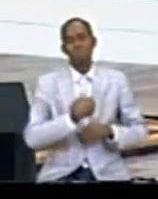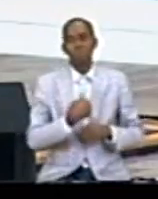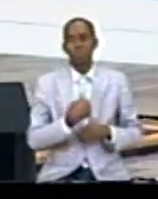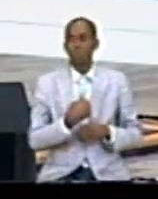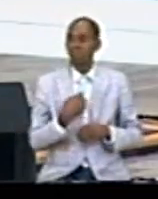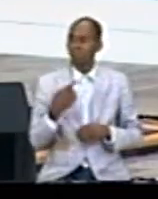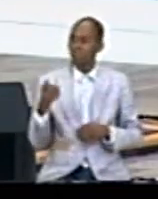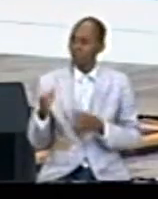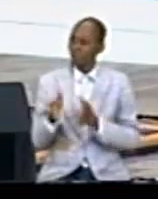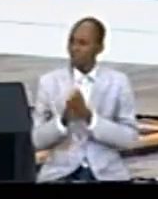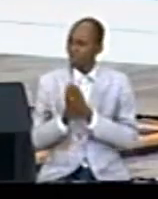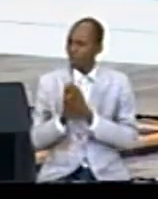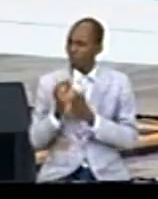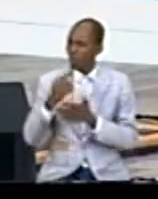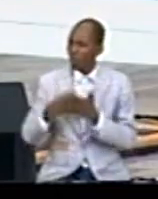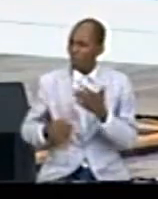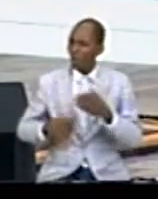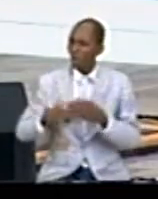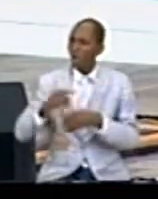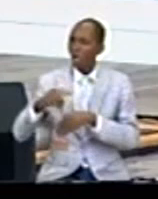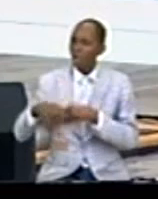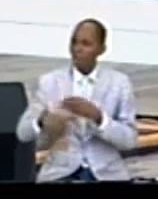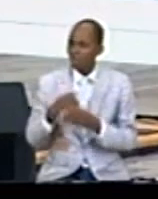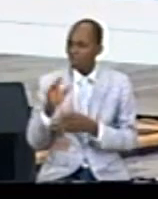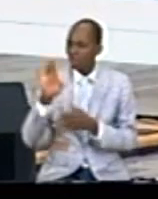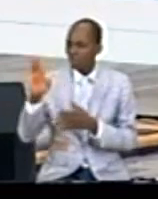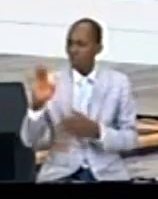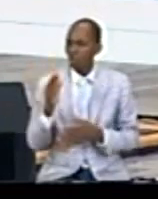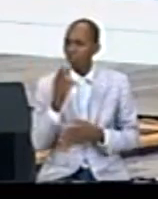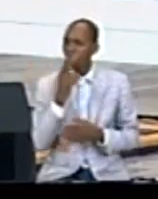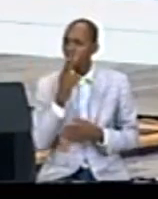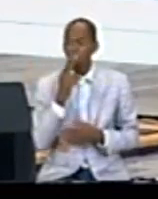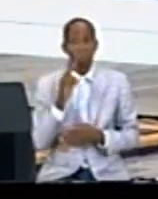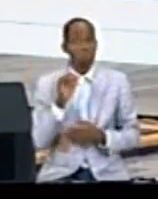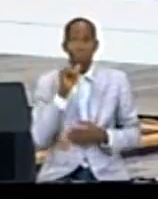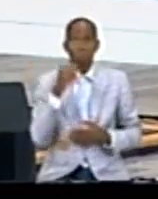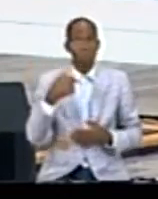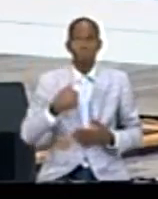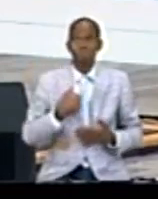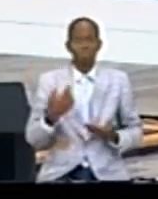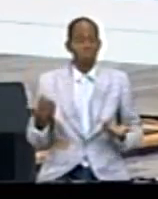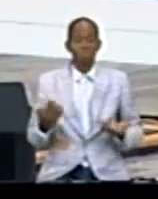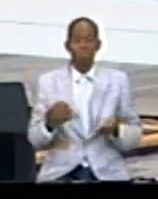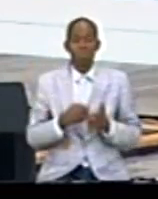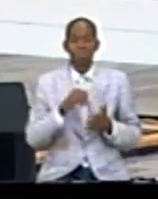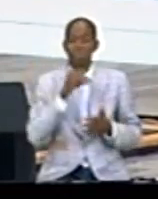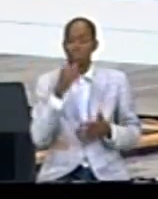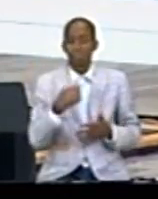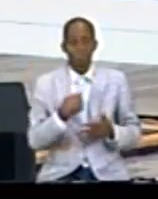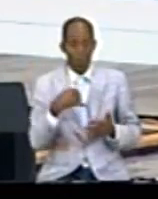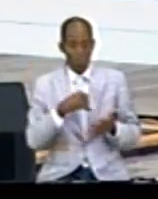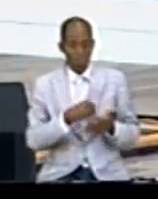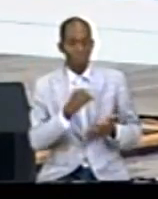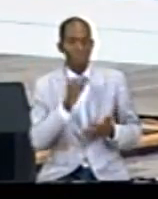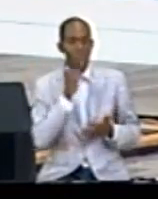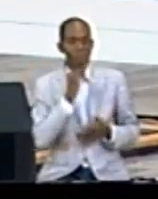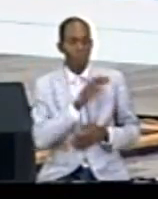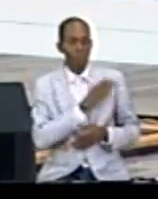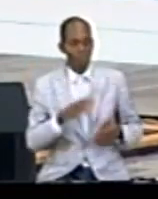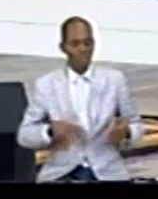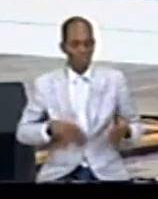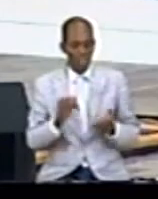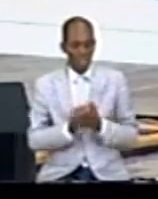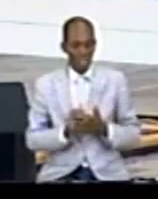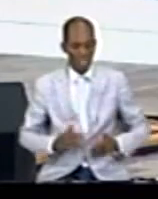say, how about this one in your mouth? It says, it's not me. It says, it's Christ that lives in